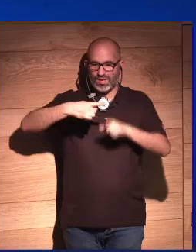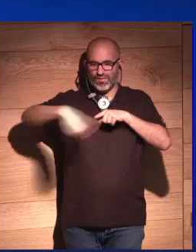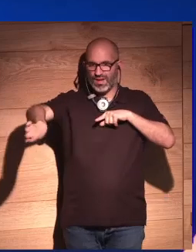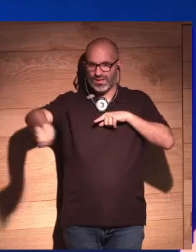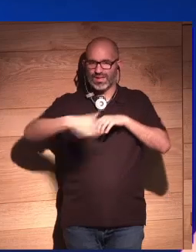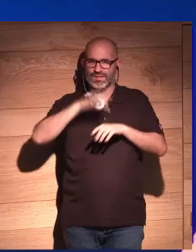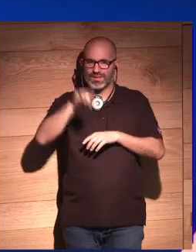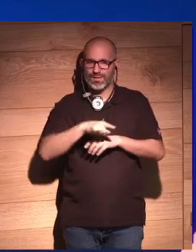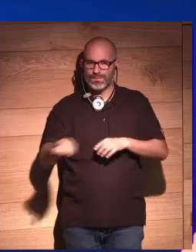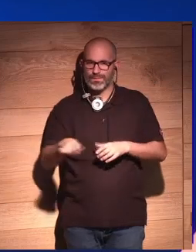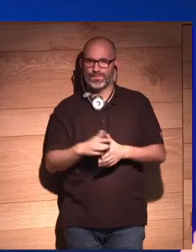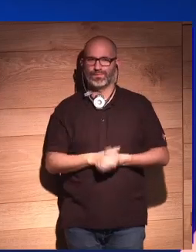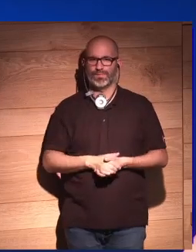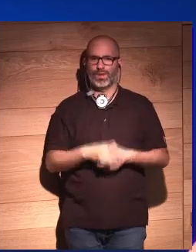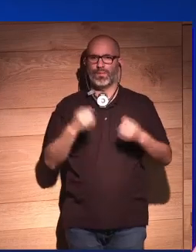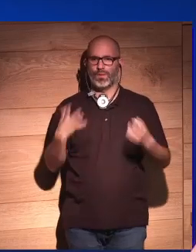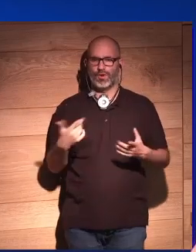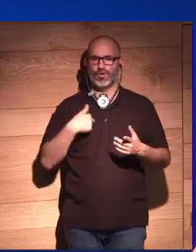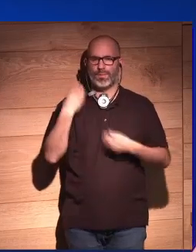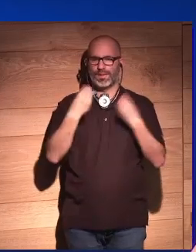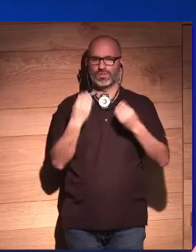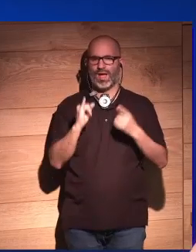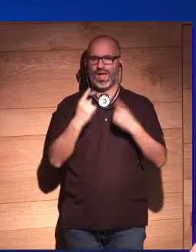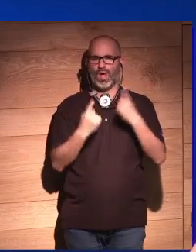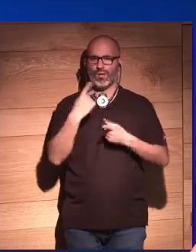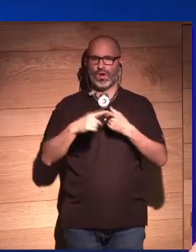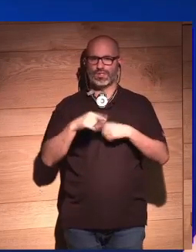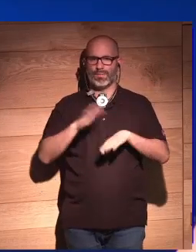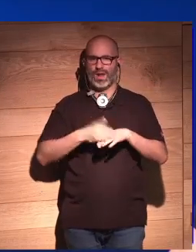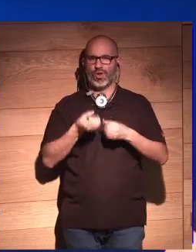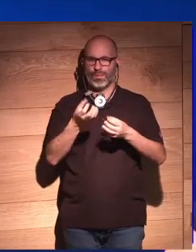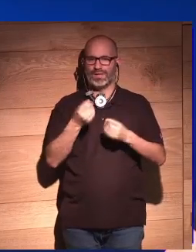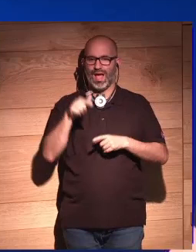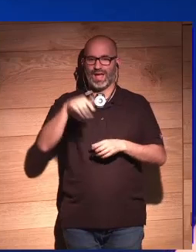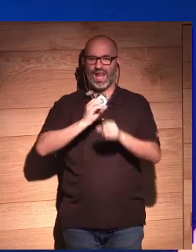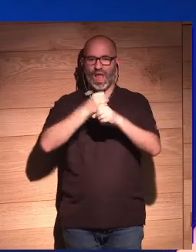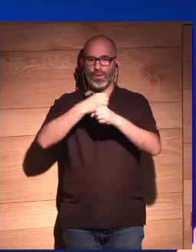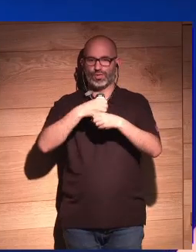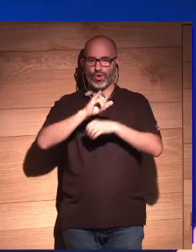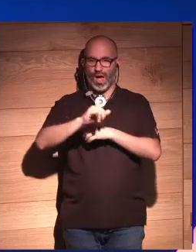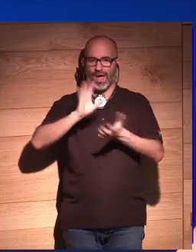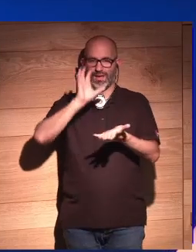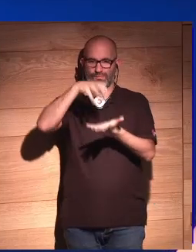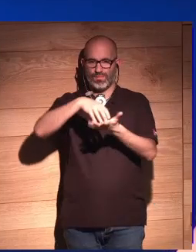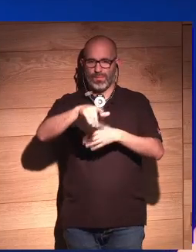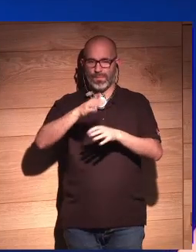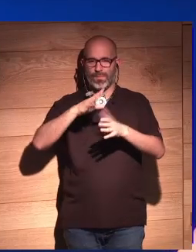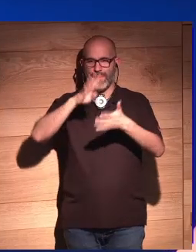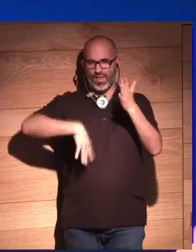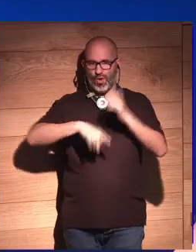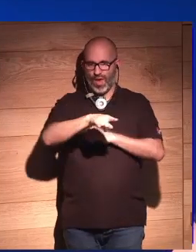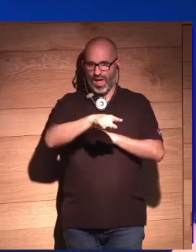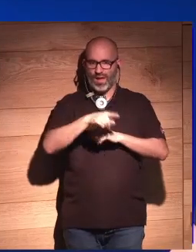know that there is a lab here in Spain, in Barcelona, called the Be Another Lab. I don't know if you're familiar with